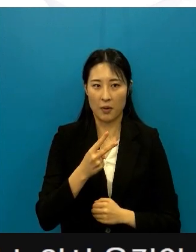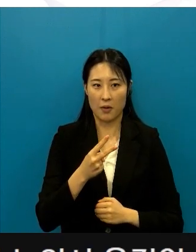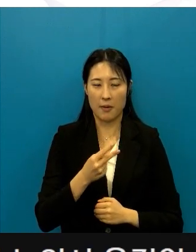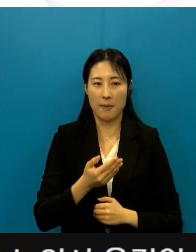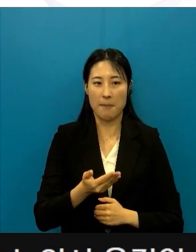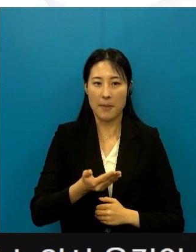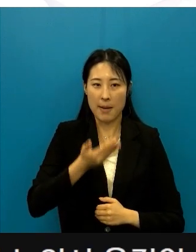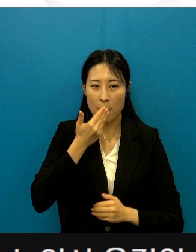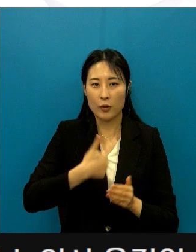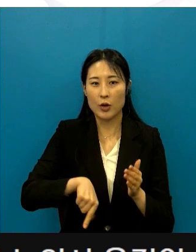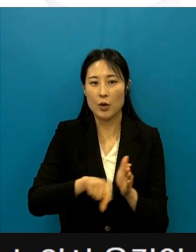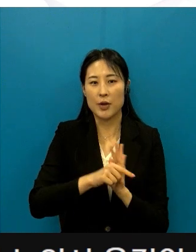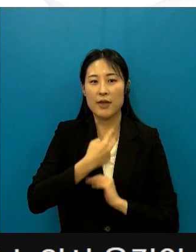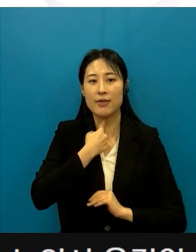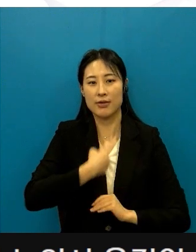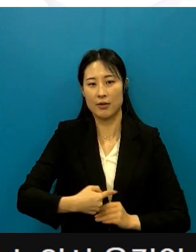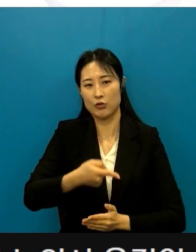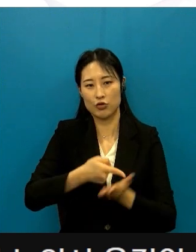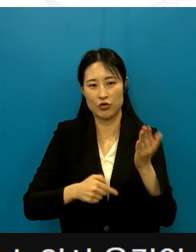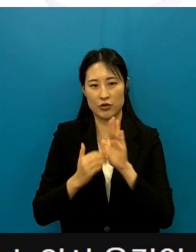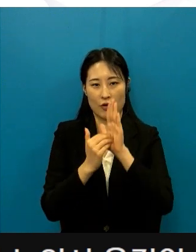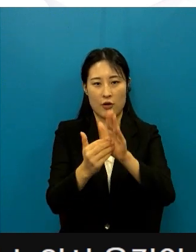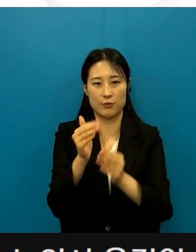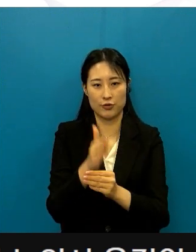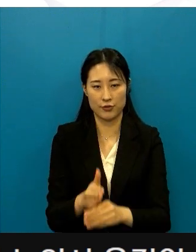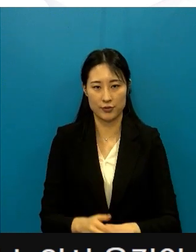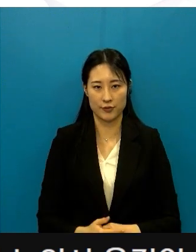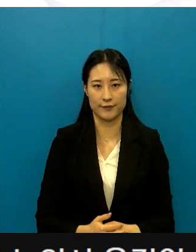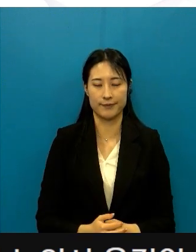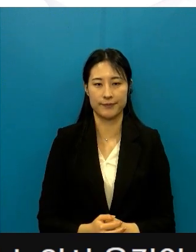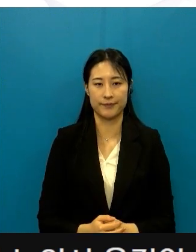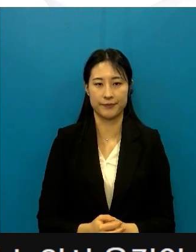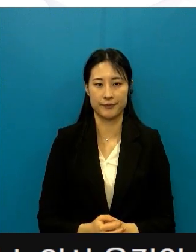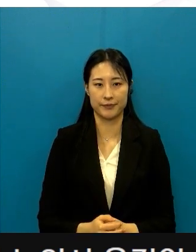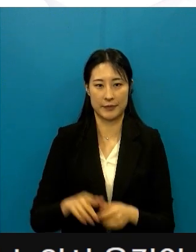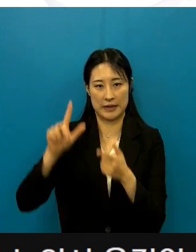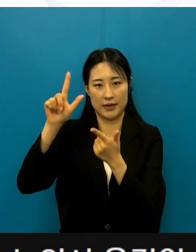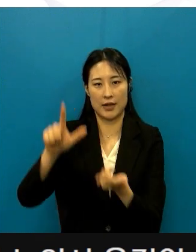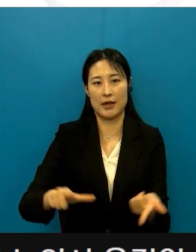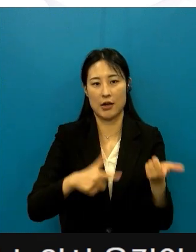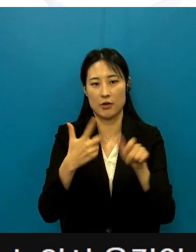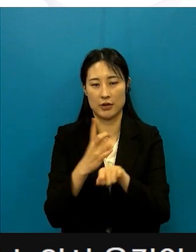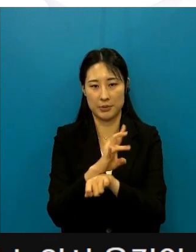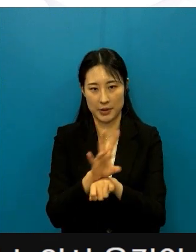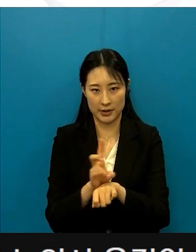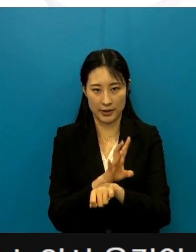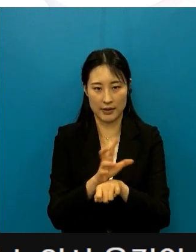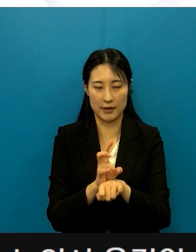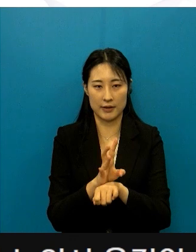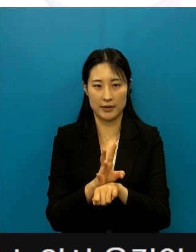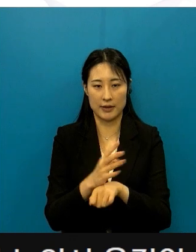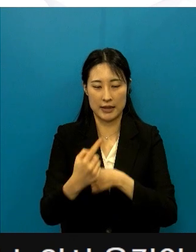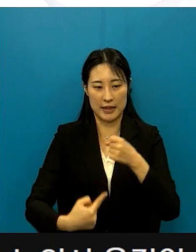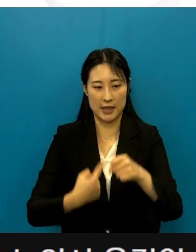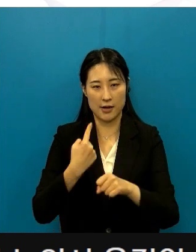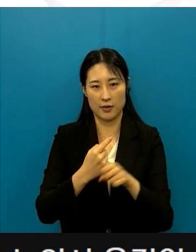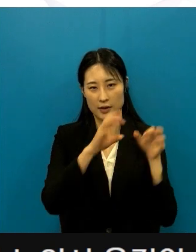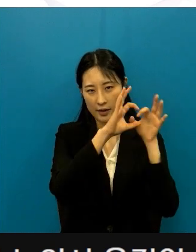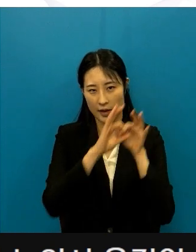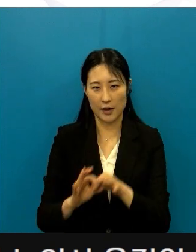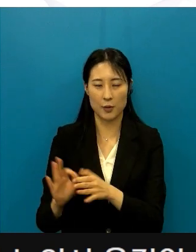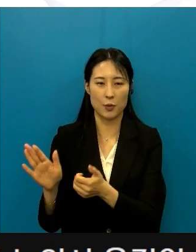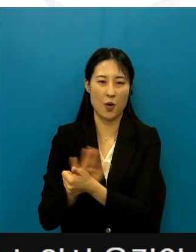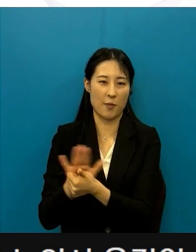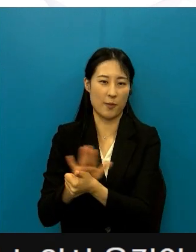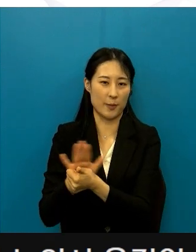she received artificial nutrition through a gastric tube and required care every